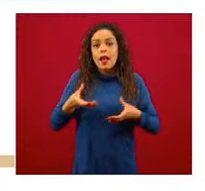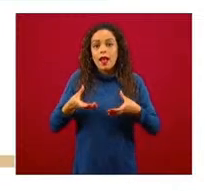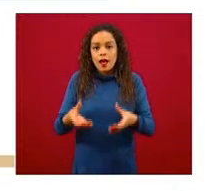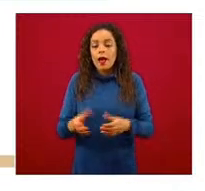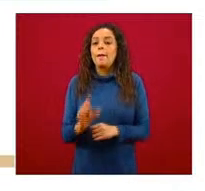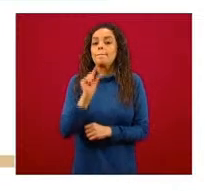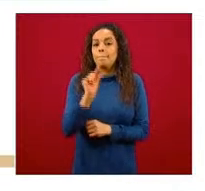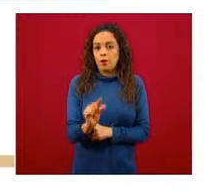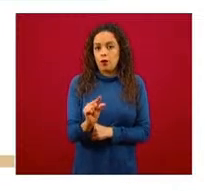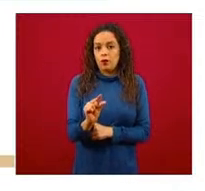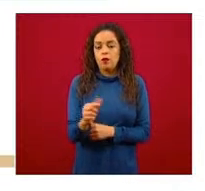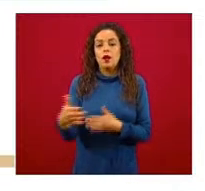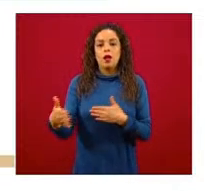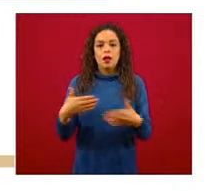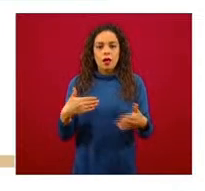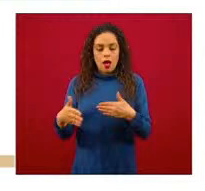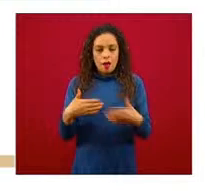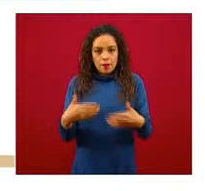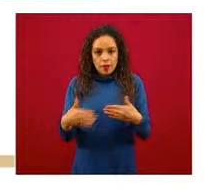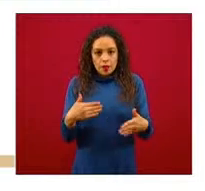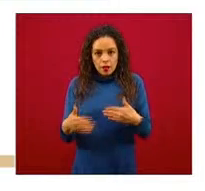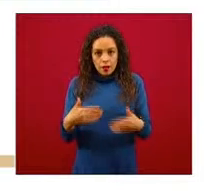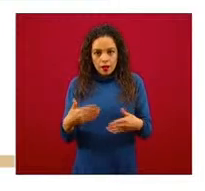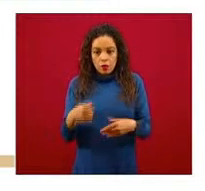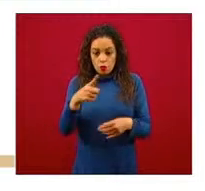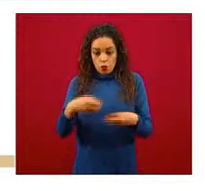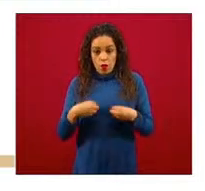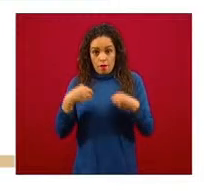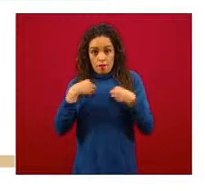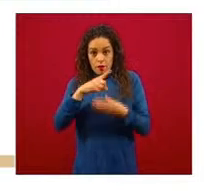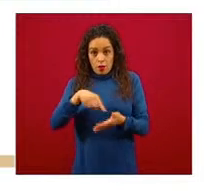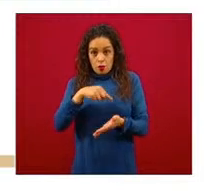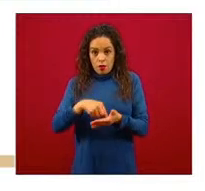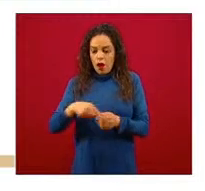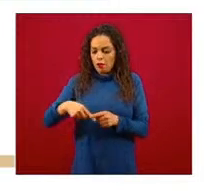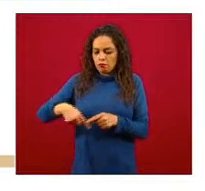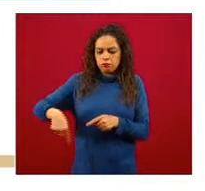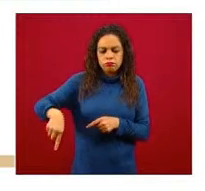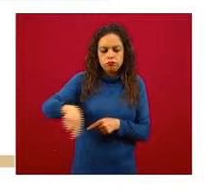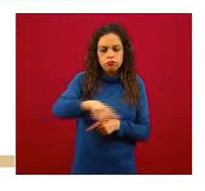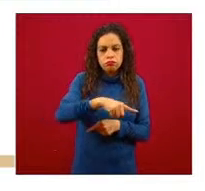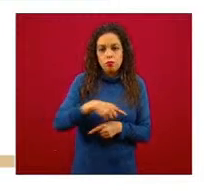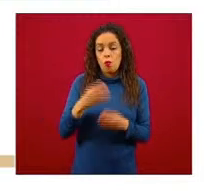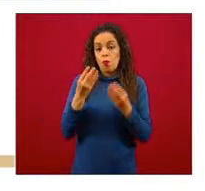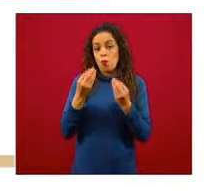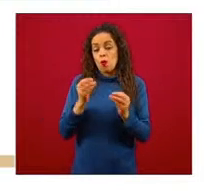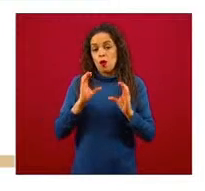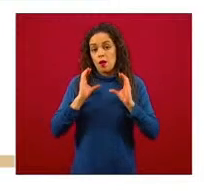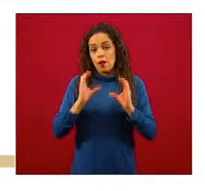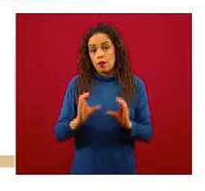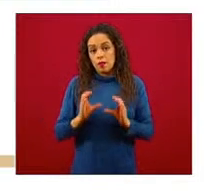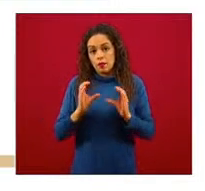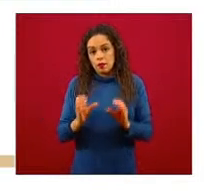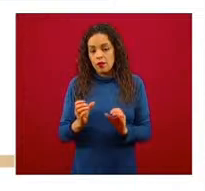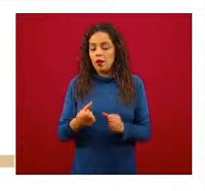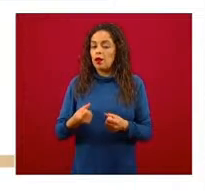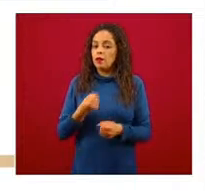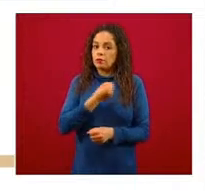we go out to the street? We can go out to take a walk around the